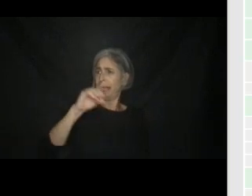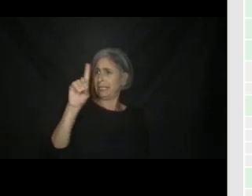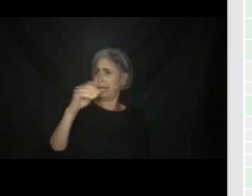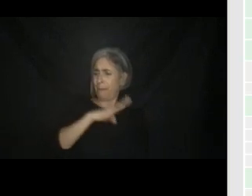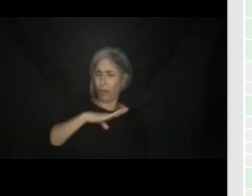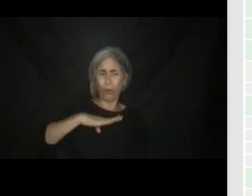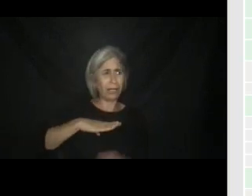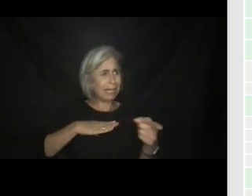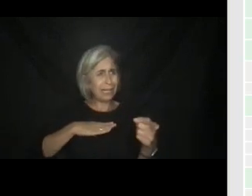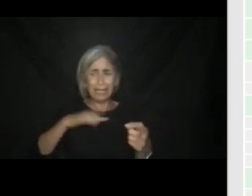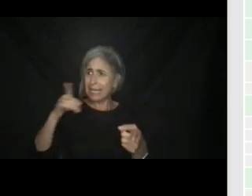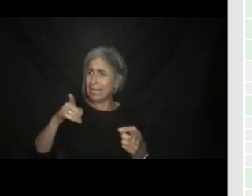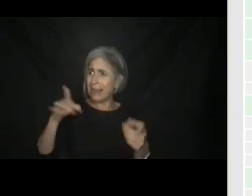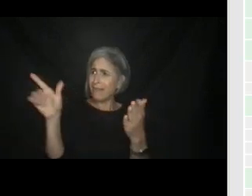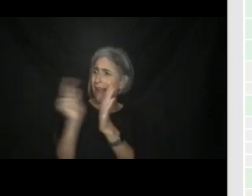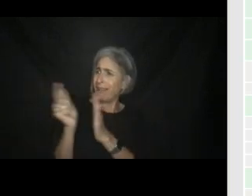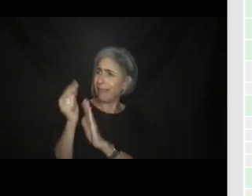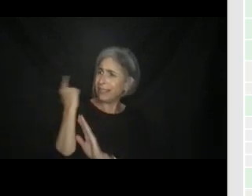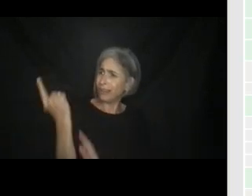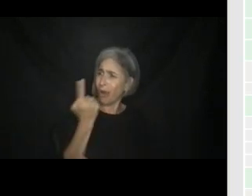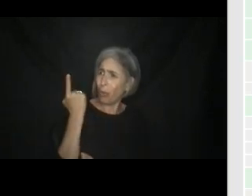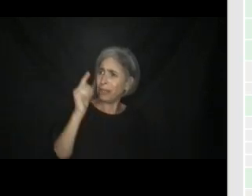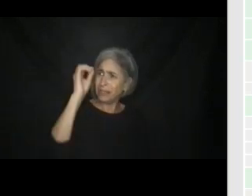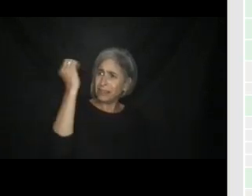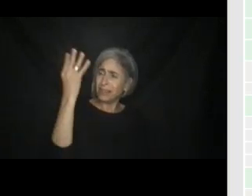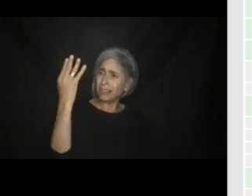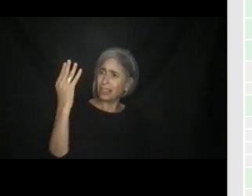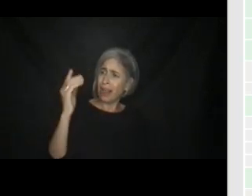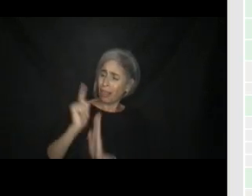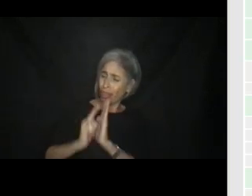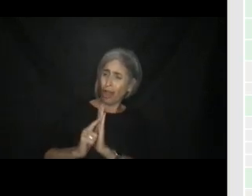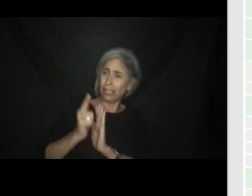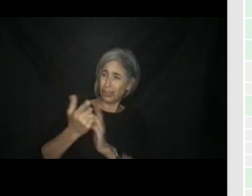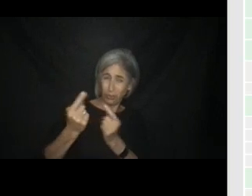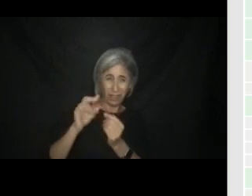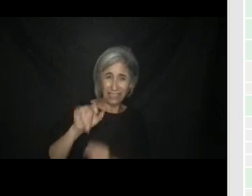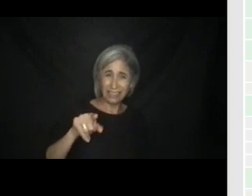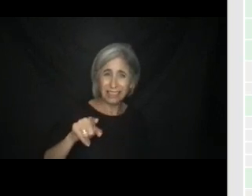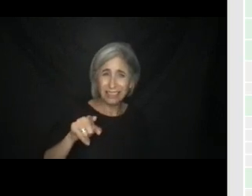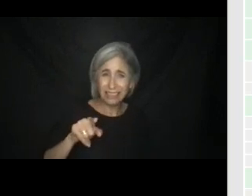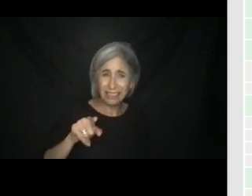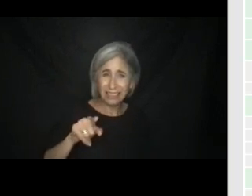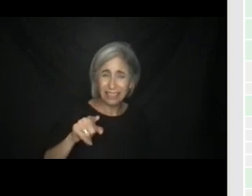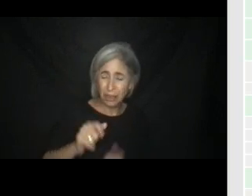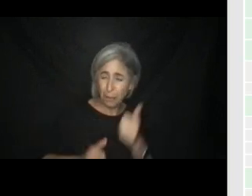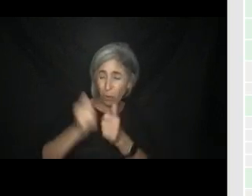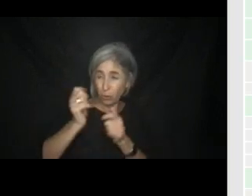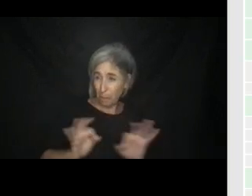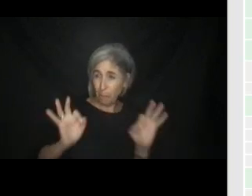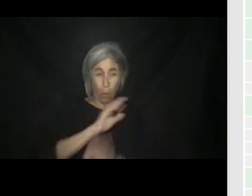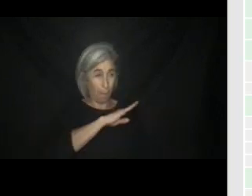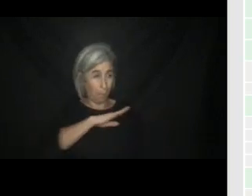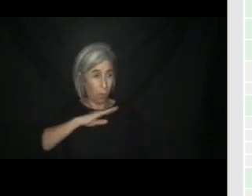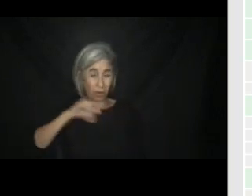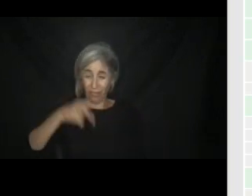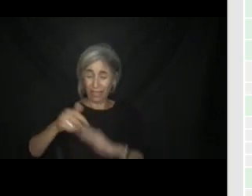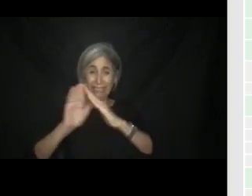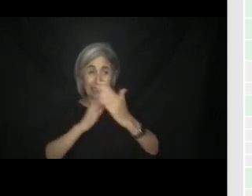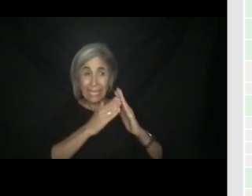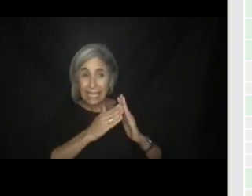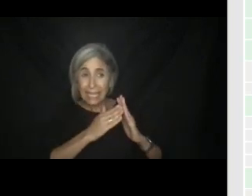who regularly violates Sunshine Law, and you did this, and you put him on the most important board in this city,